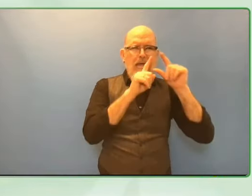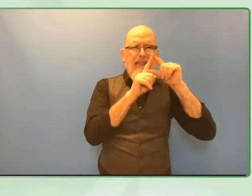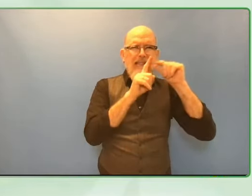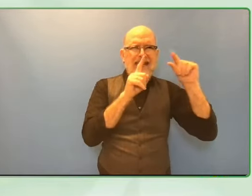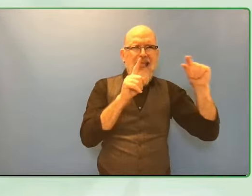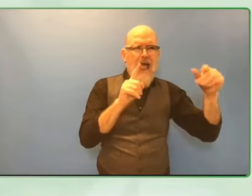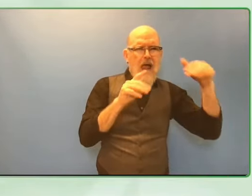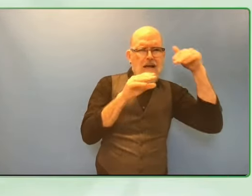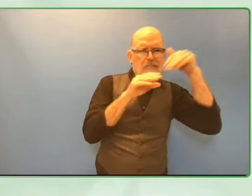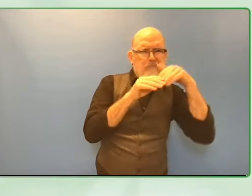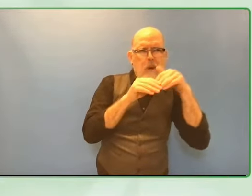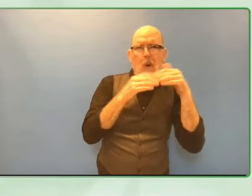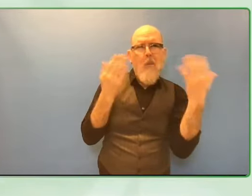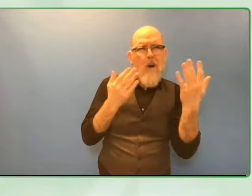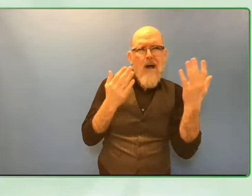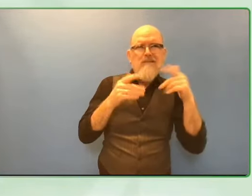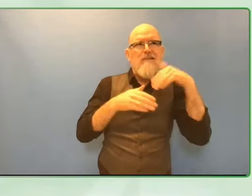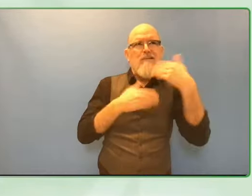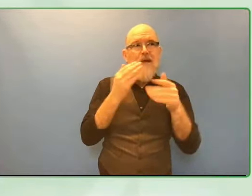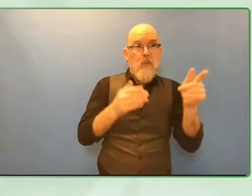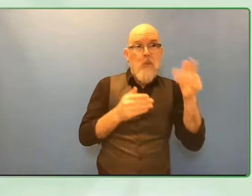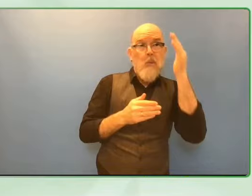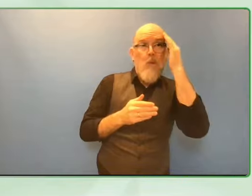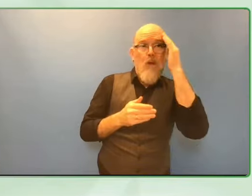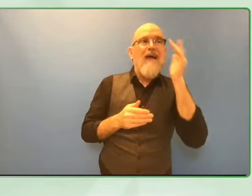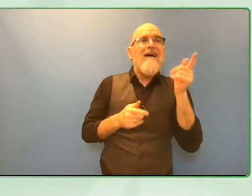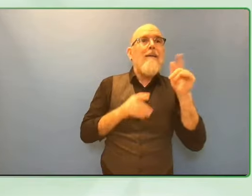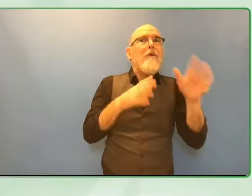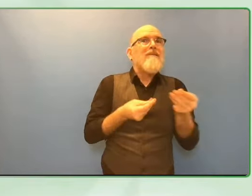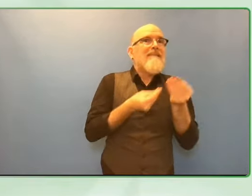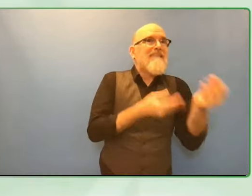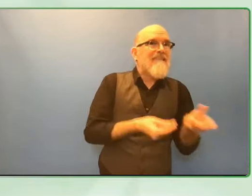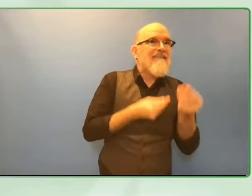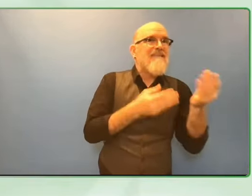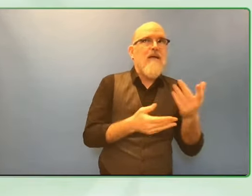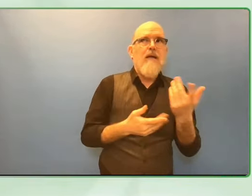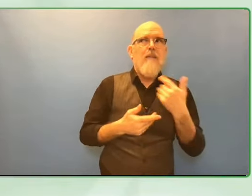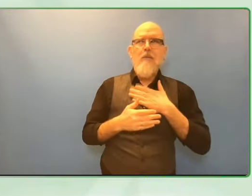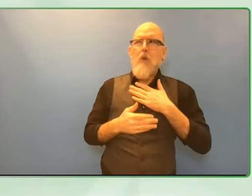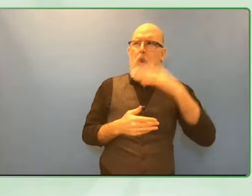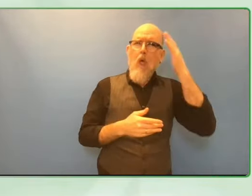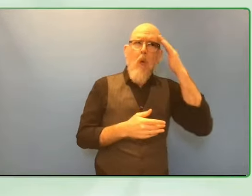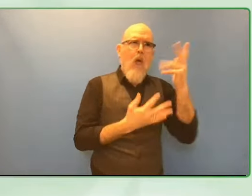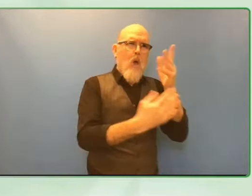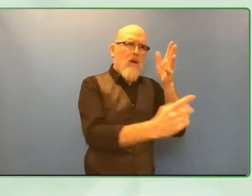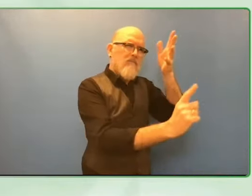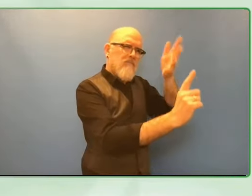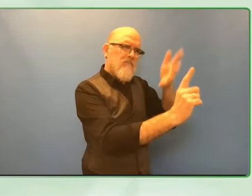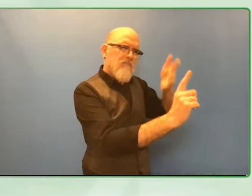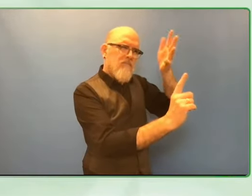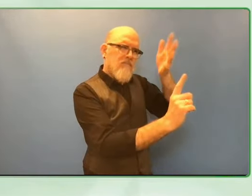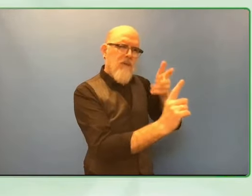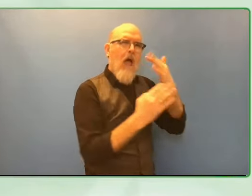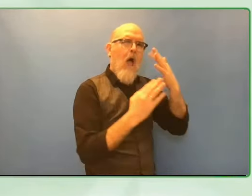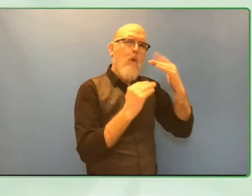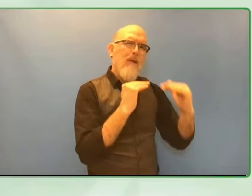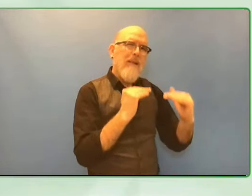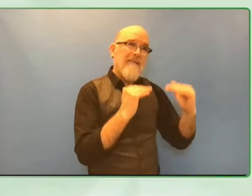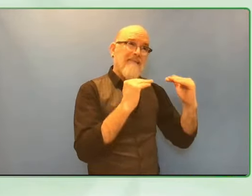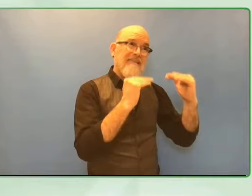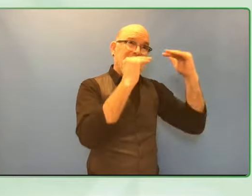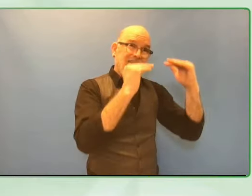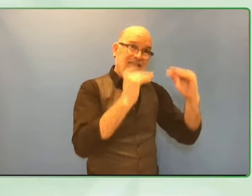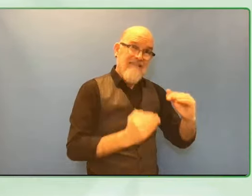the educational program, the vocational training, and also to be prepared whatever may come next.